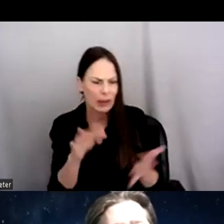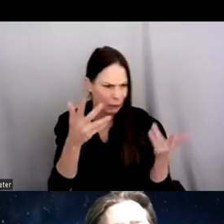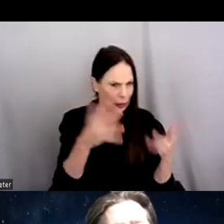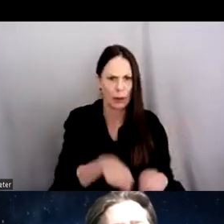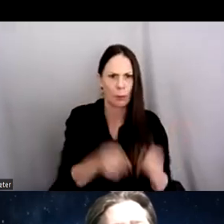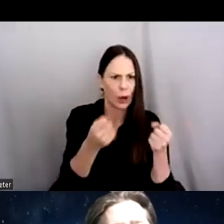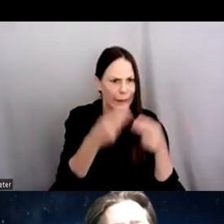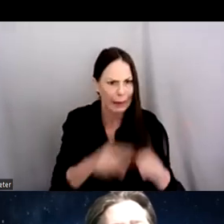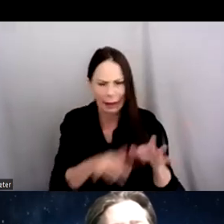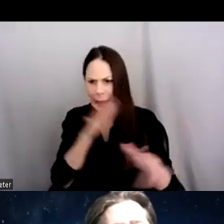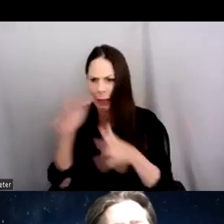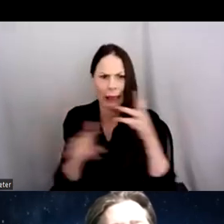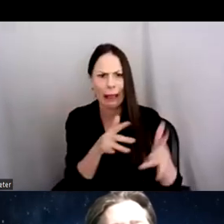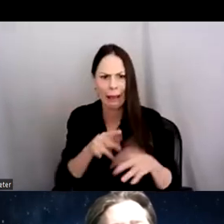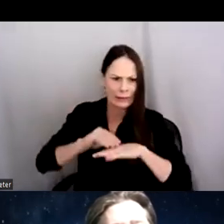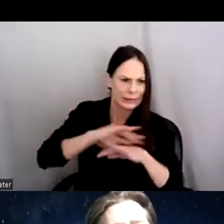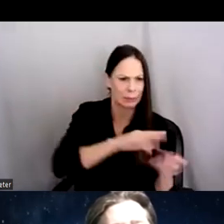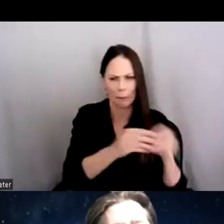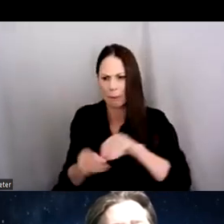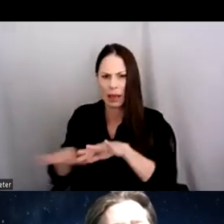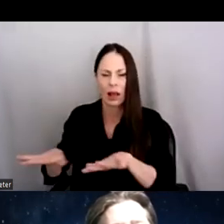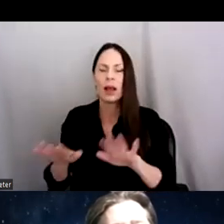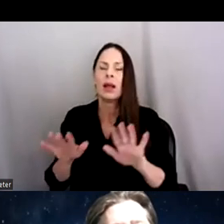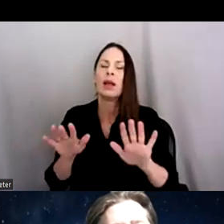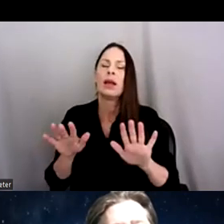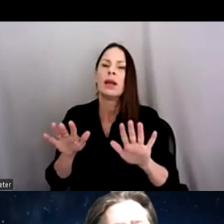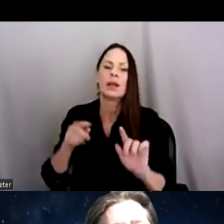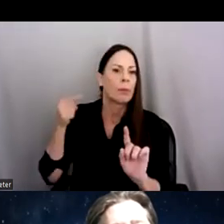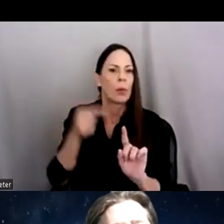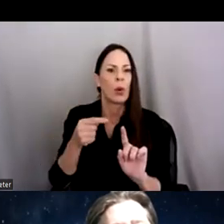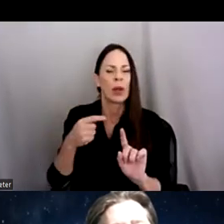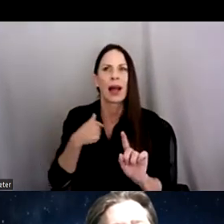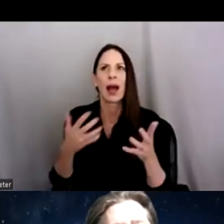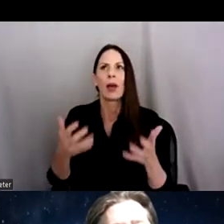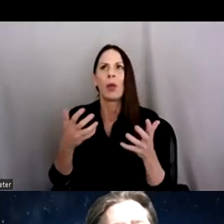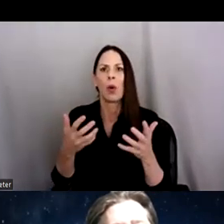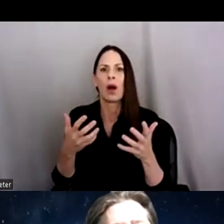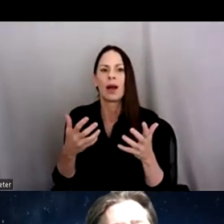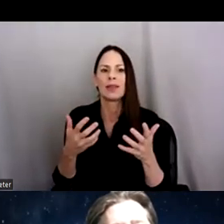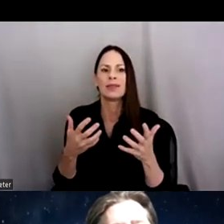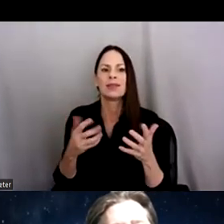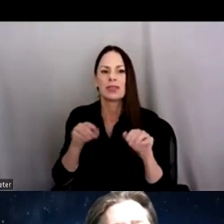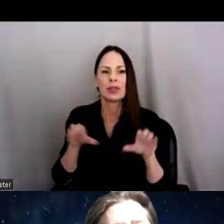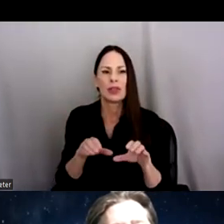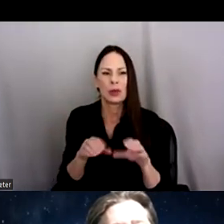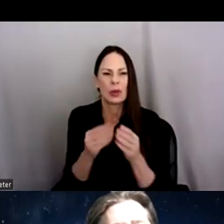without having to do some of this housekeeping in public.